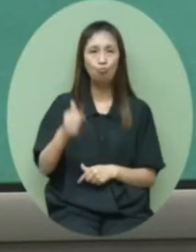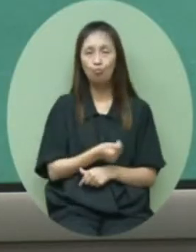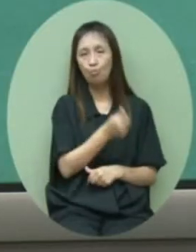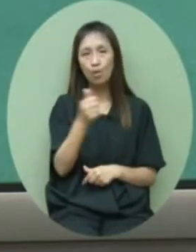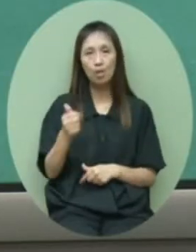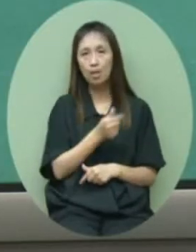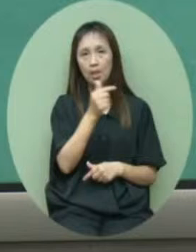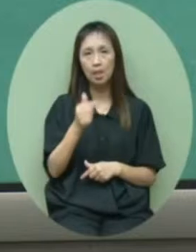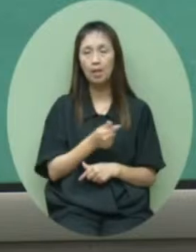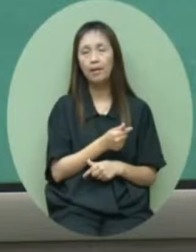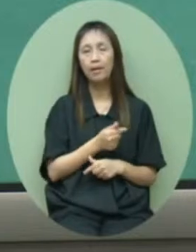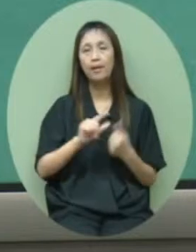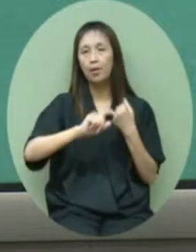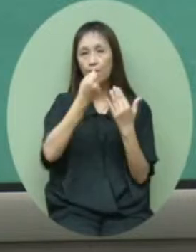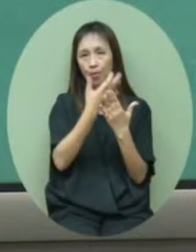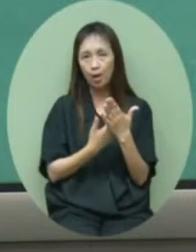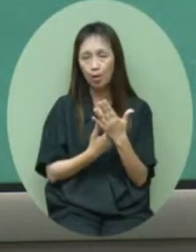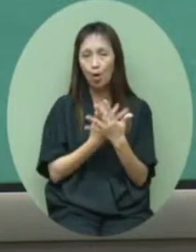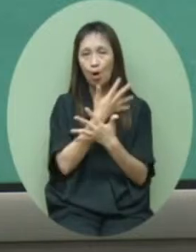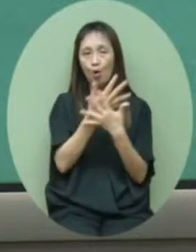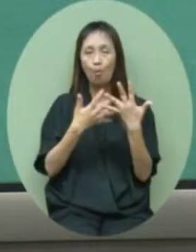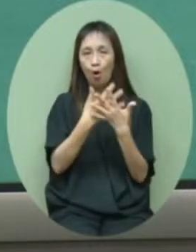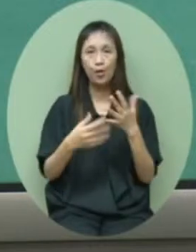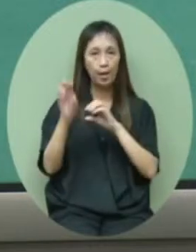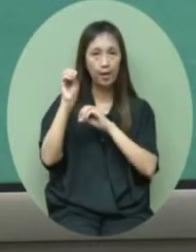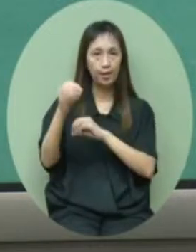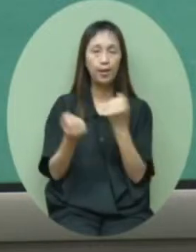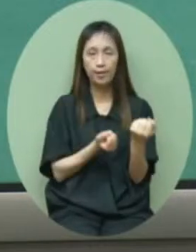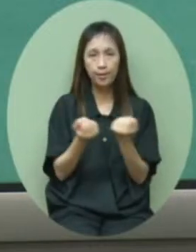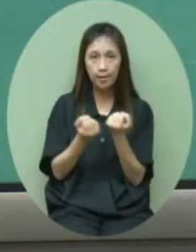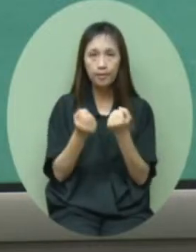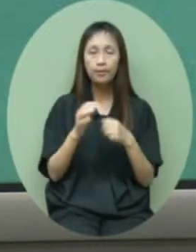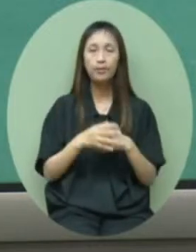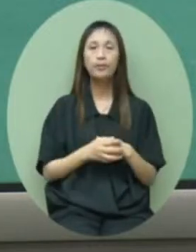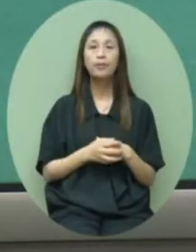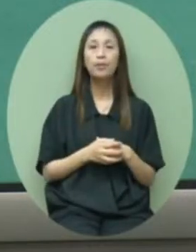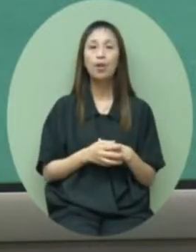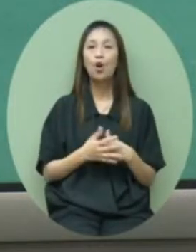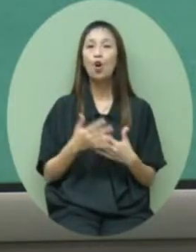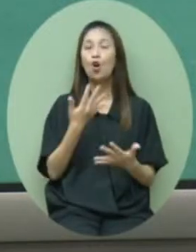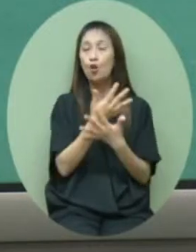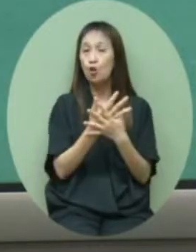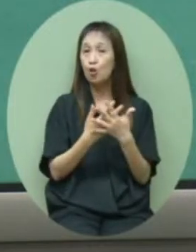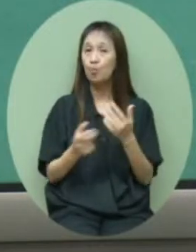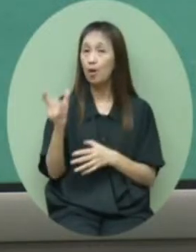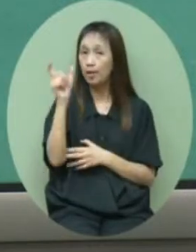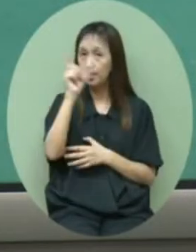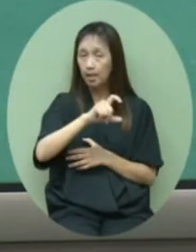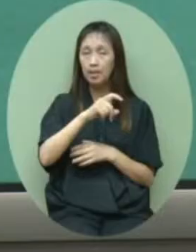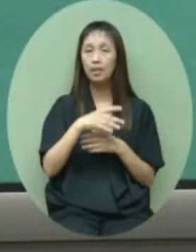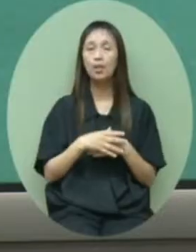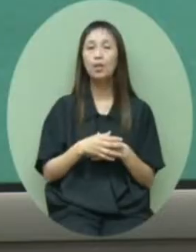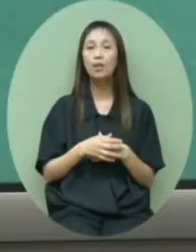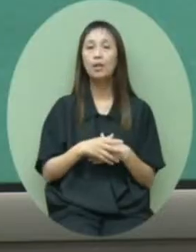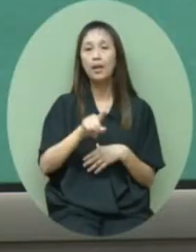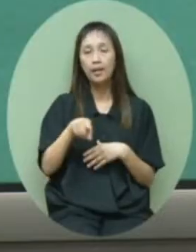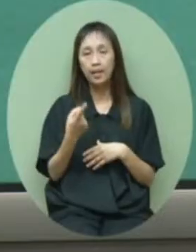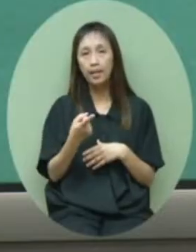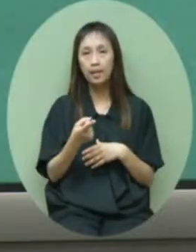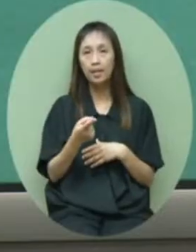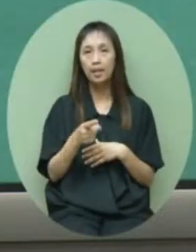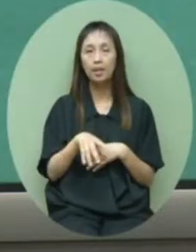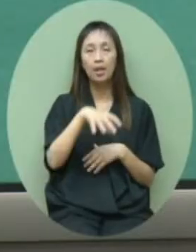so that we could come up with a proper regulatory framework for online